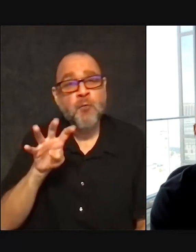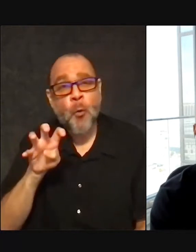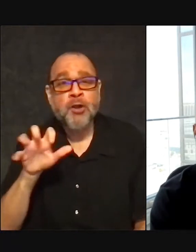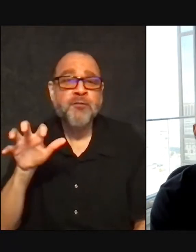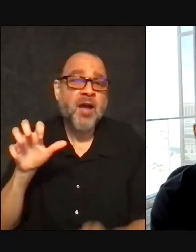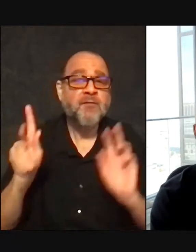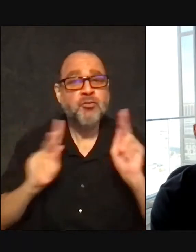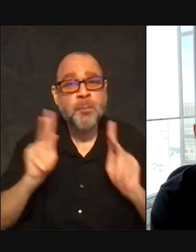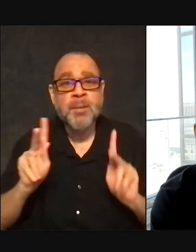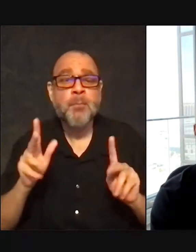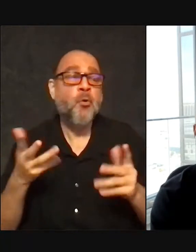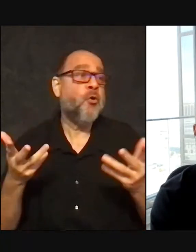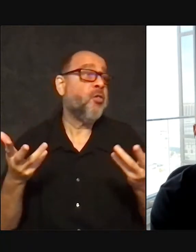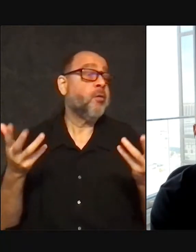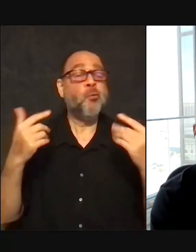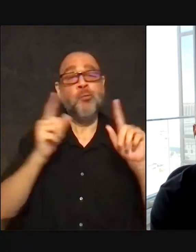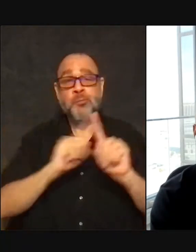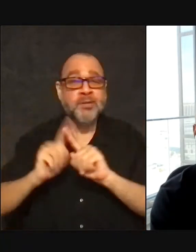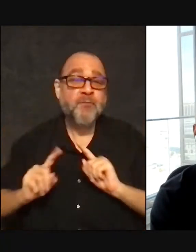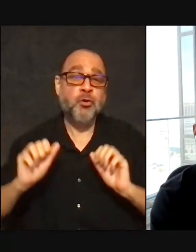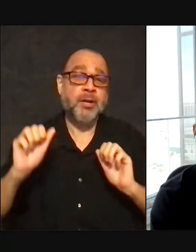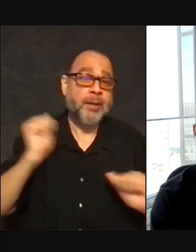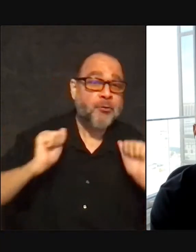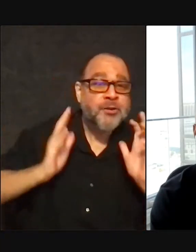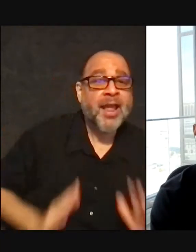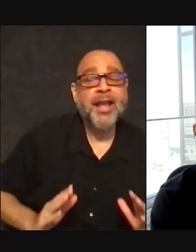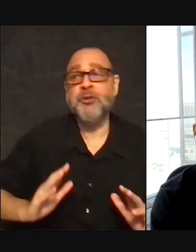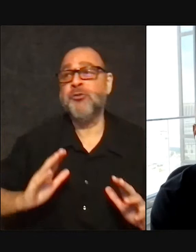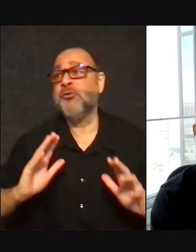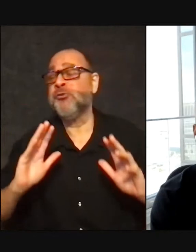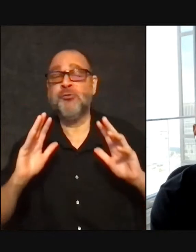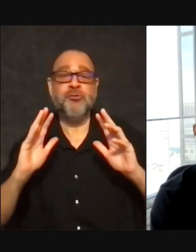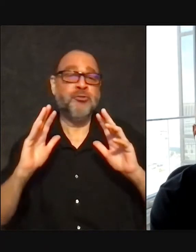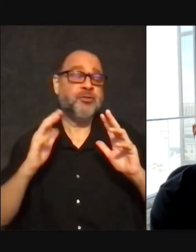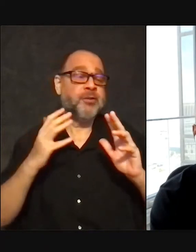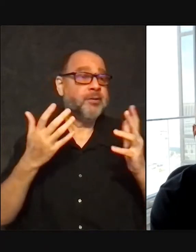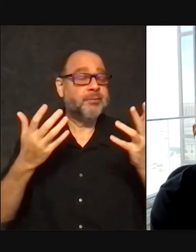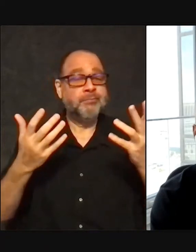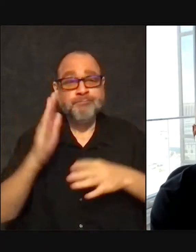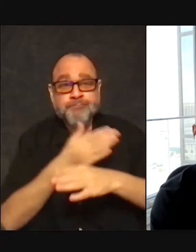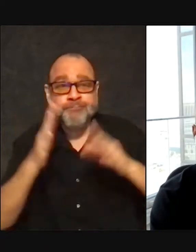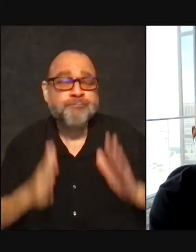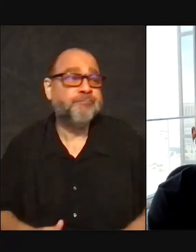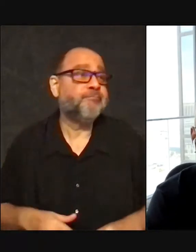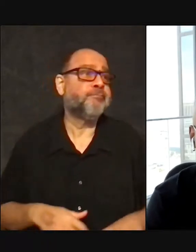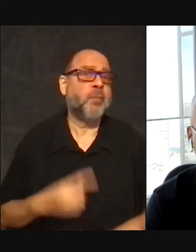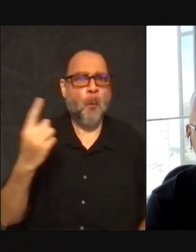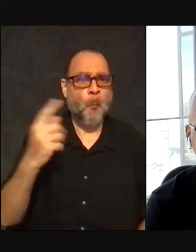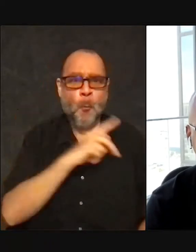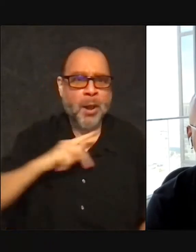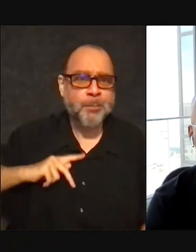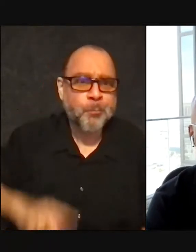and a princess and a rapper. And, it kind of reflects my career. We're as much Atlanta as we are Abu Dhabi, as much Oakland as we